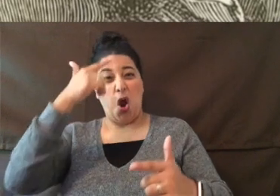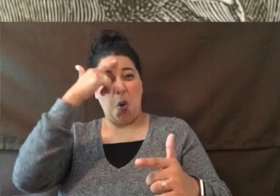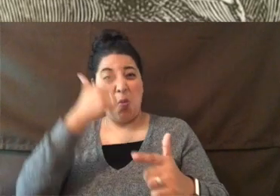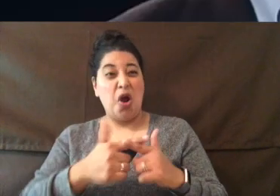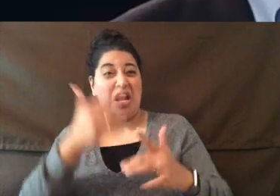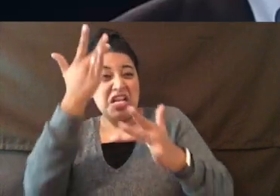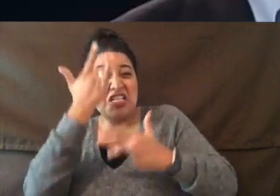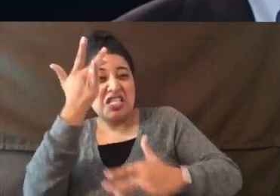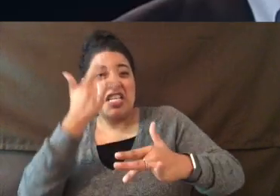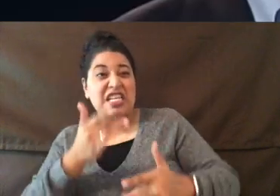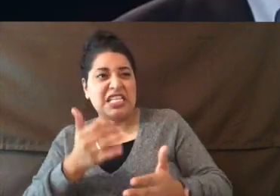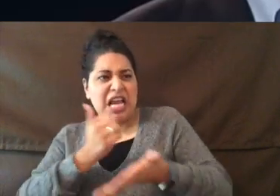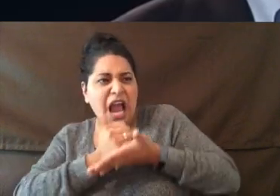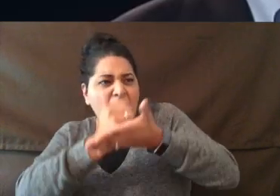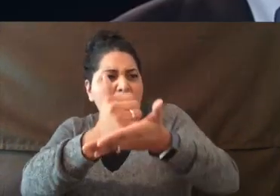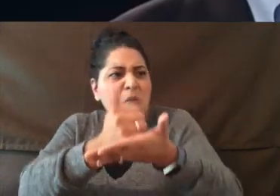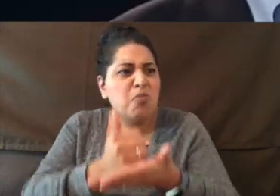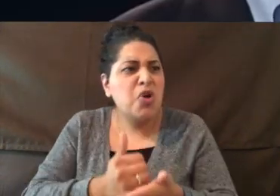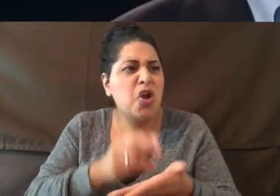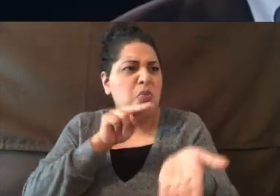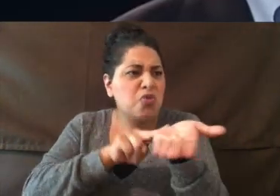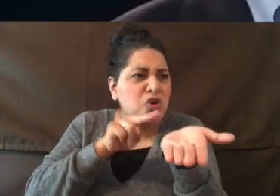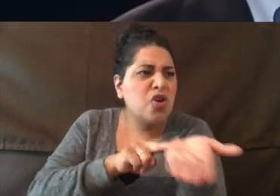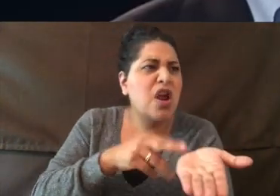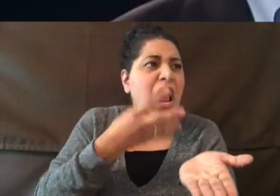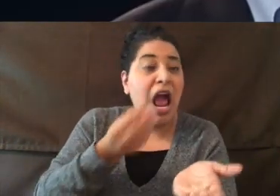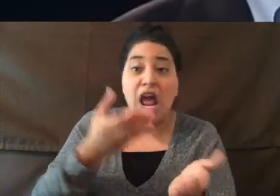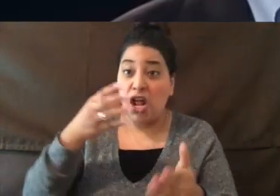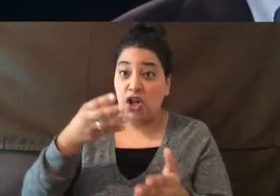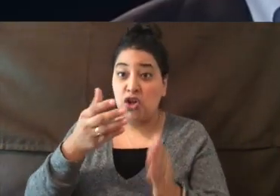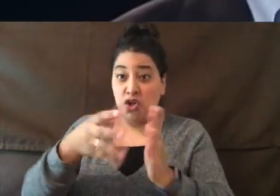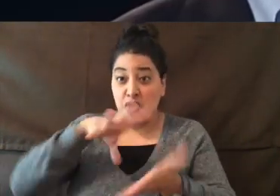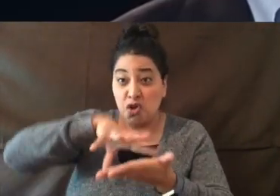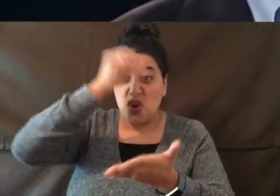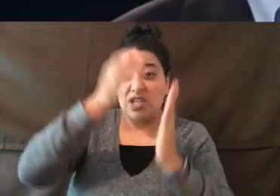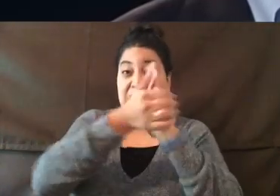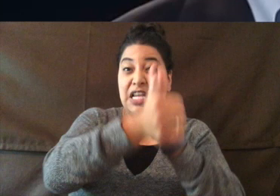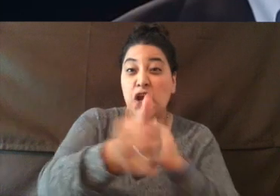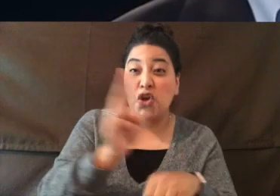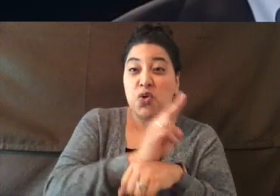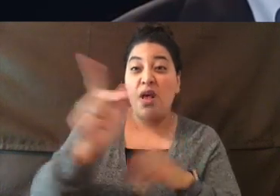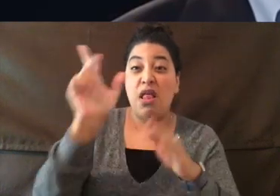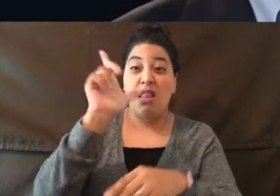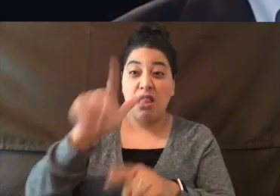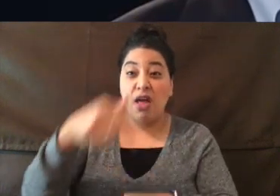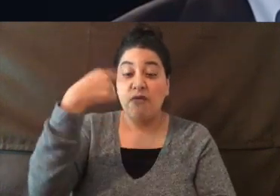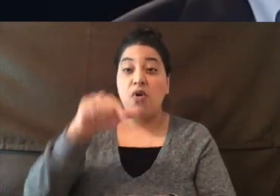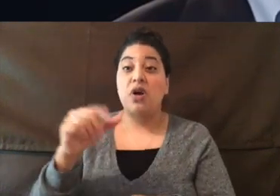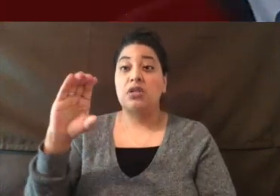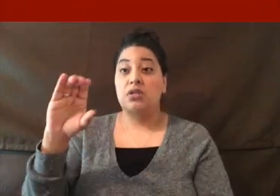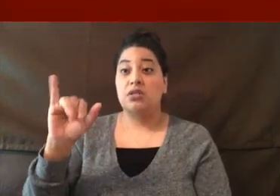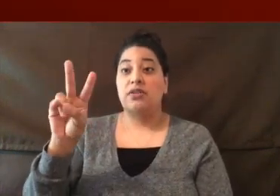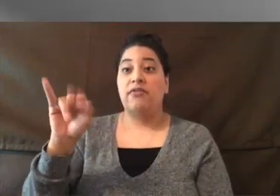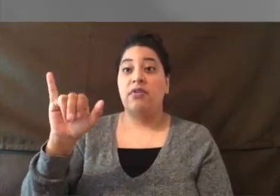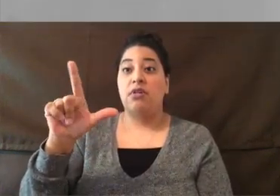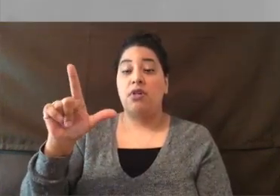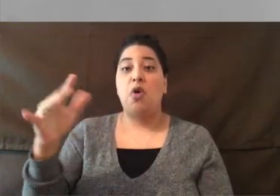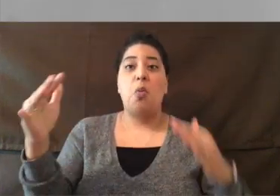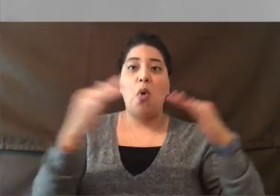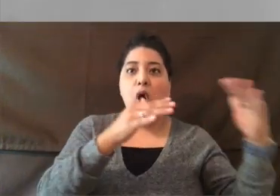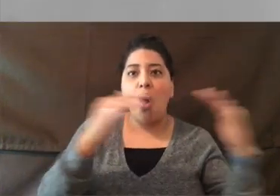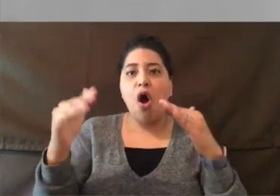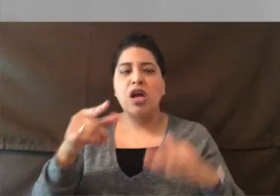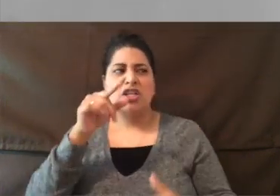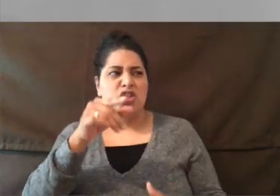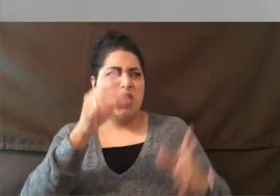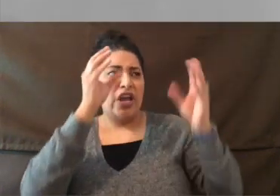quite sick, and very likely that led to her embracing the nursing skills and learning the skills that she used later on in the Civil War. Clara